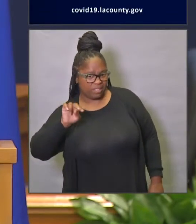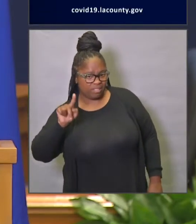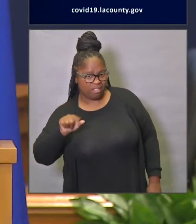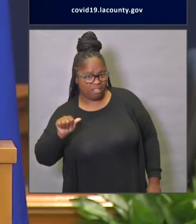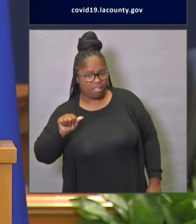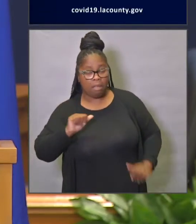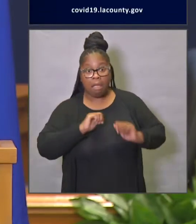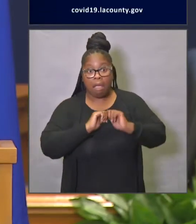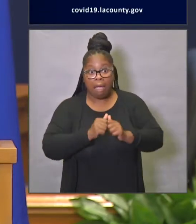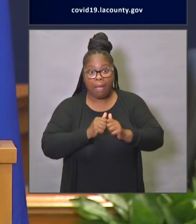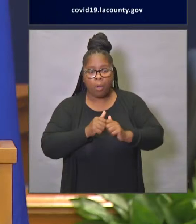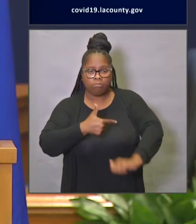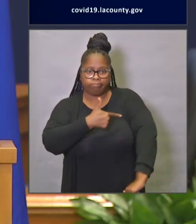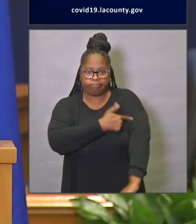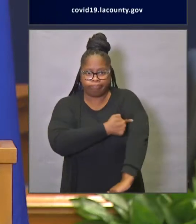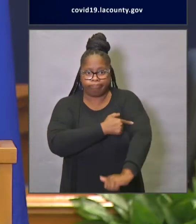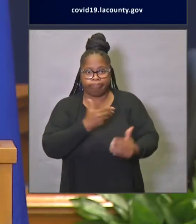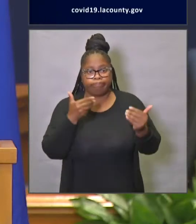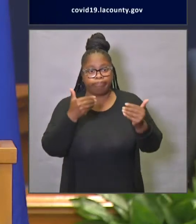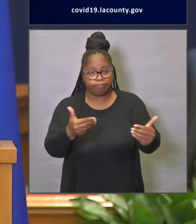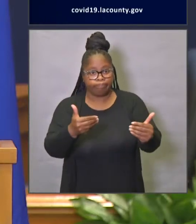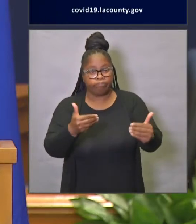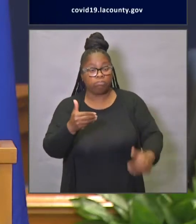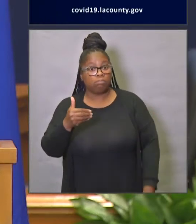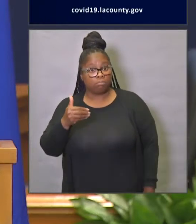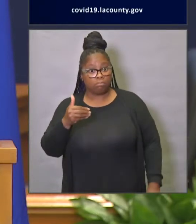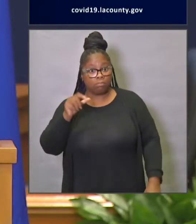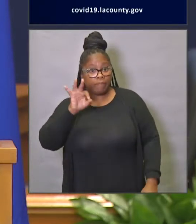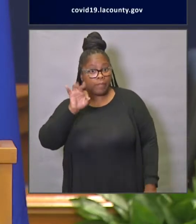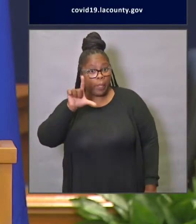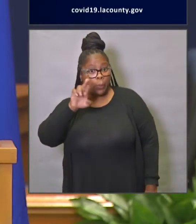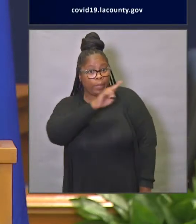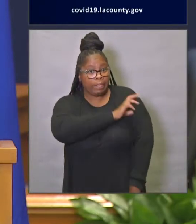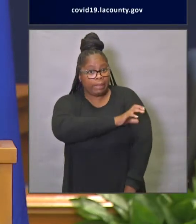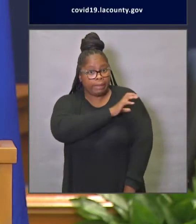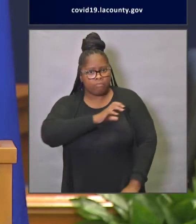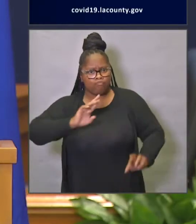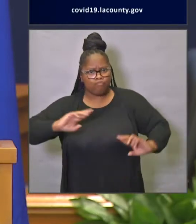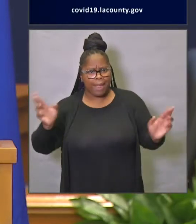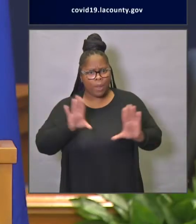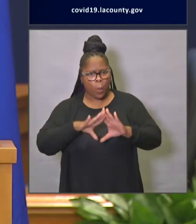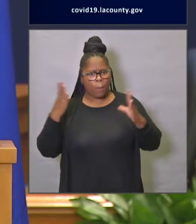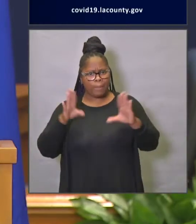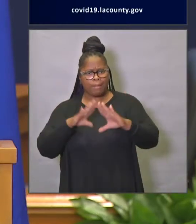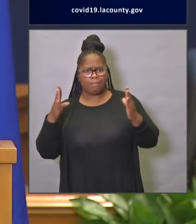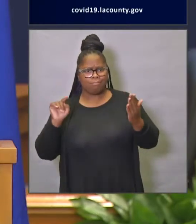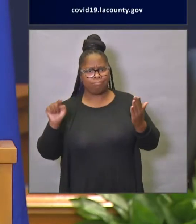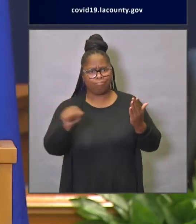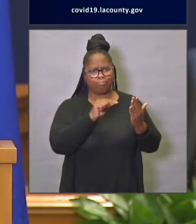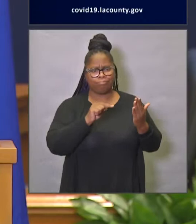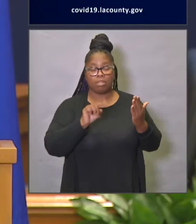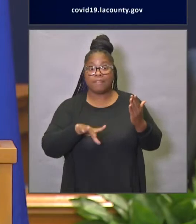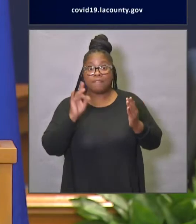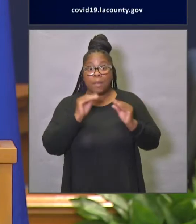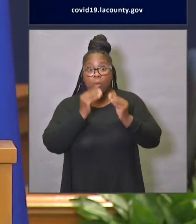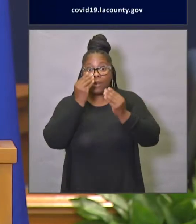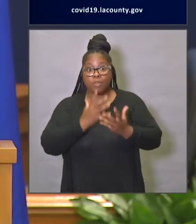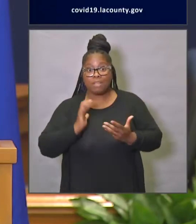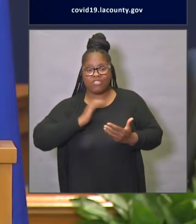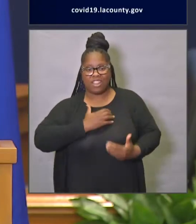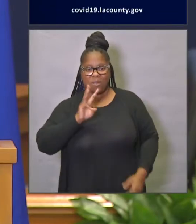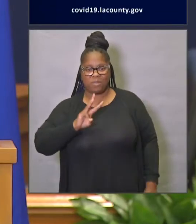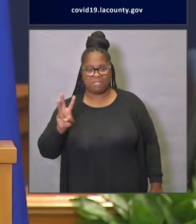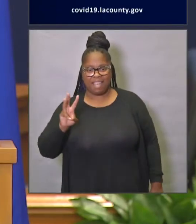clinics are already open all across the county, and you can find information about where you can get immunized on our public health